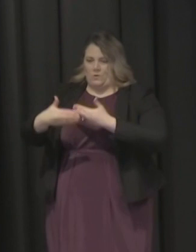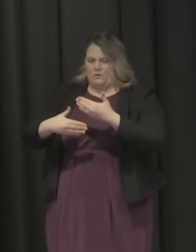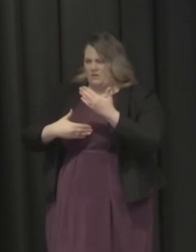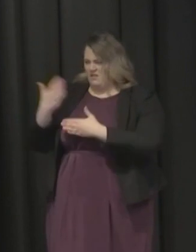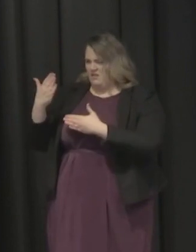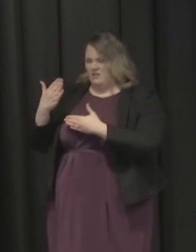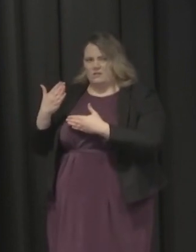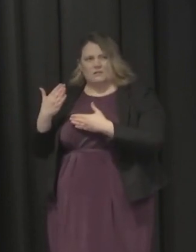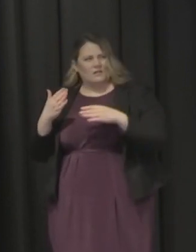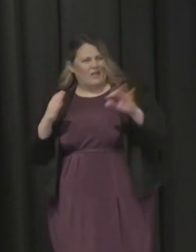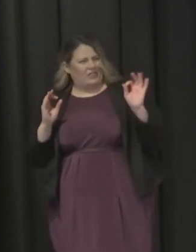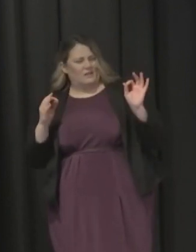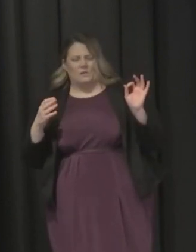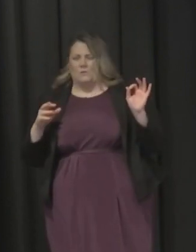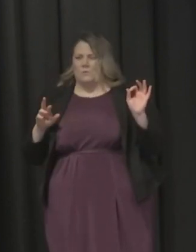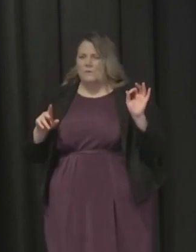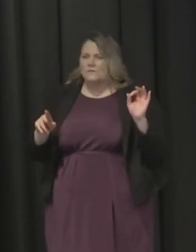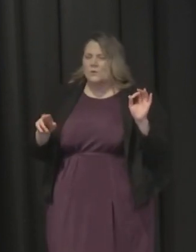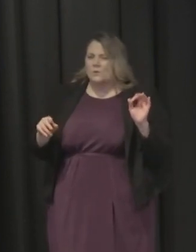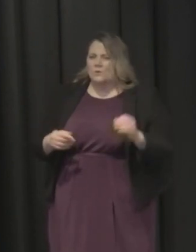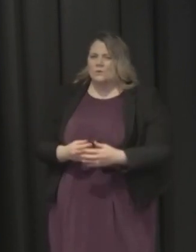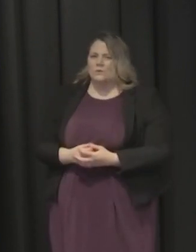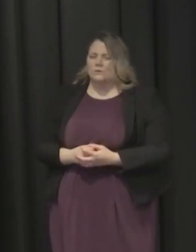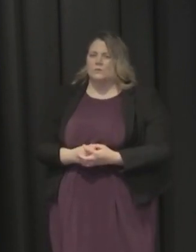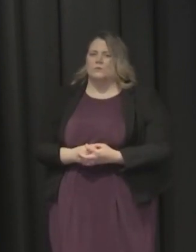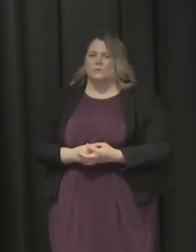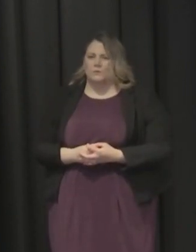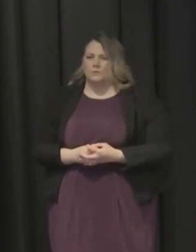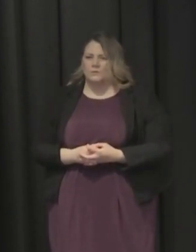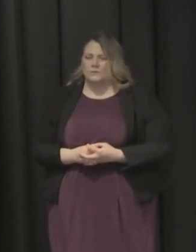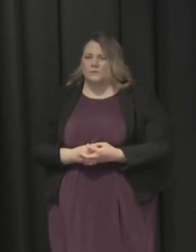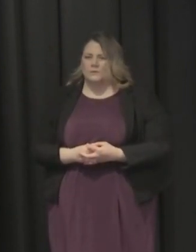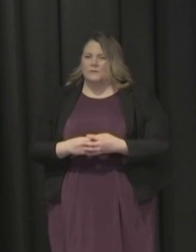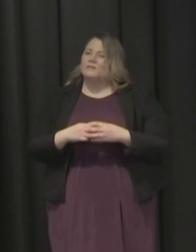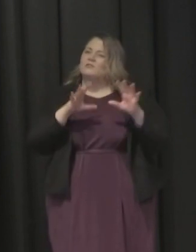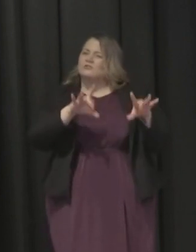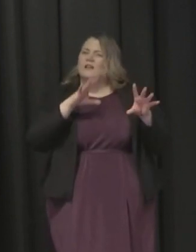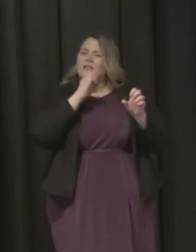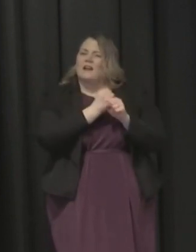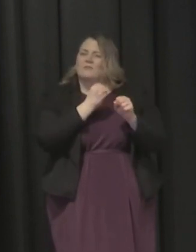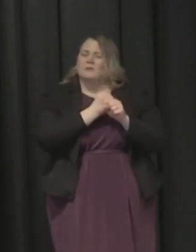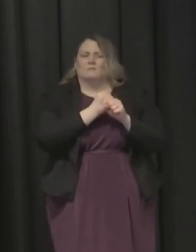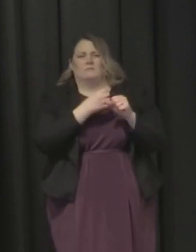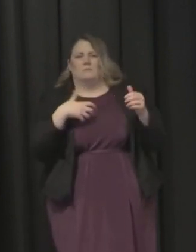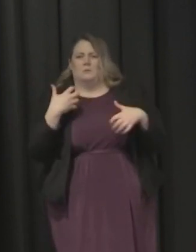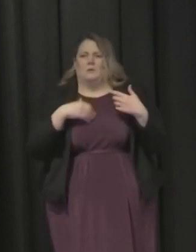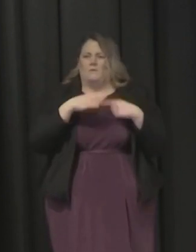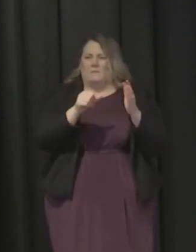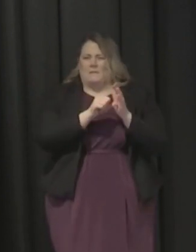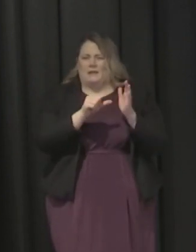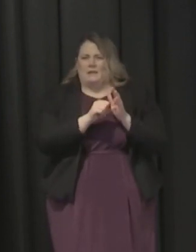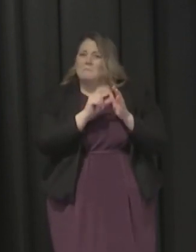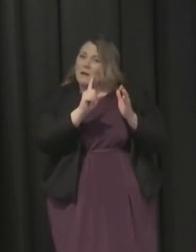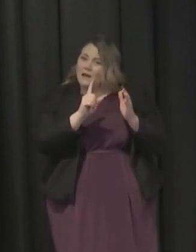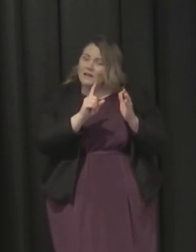when it comes to vaccinations, but it is a race when it comes to ending financial support for businesses doing it tough.